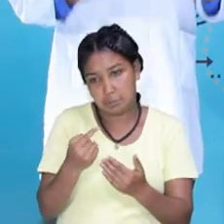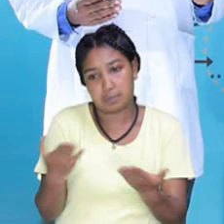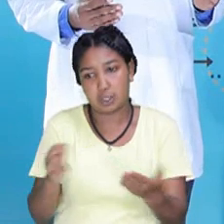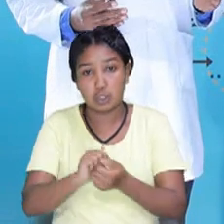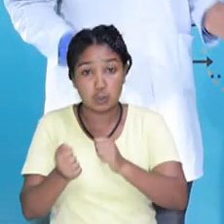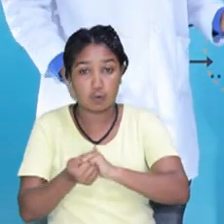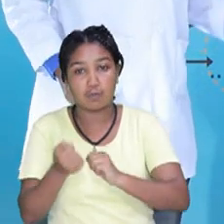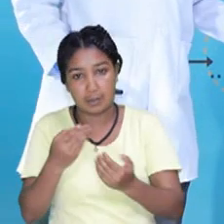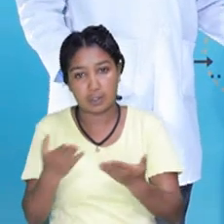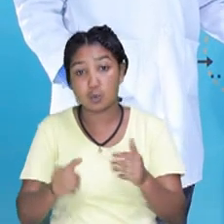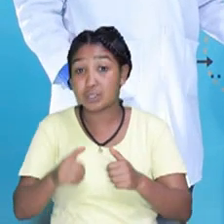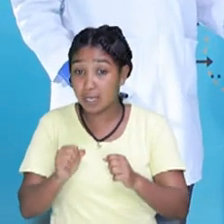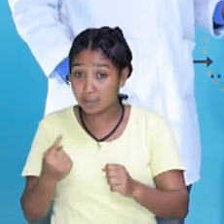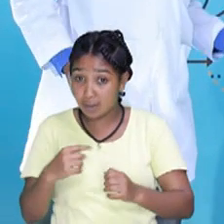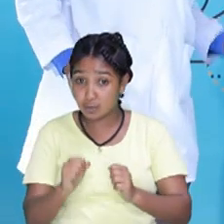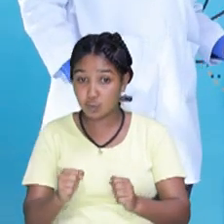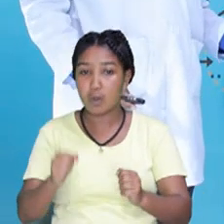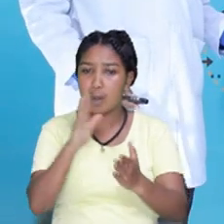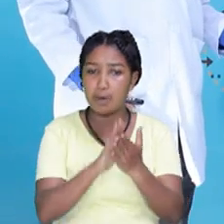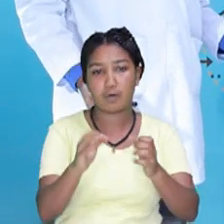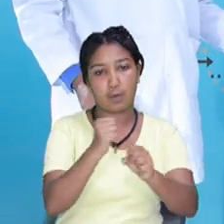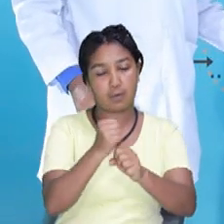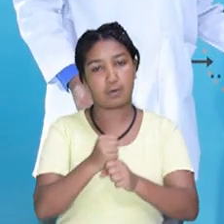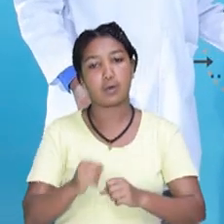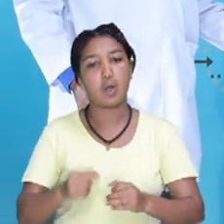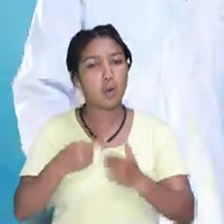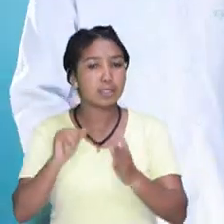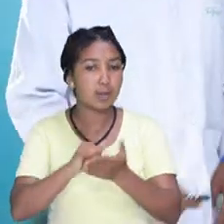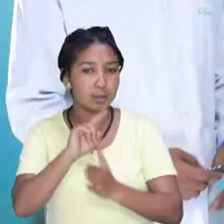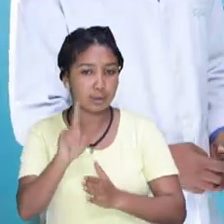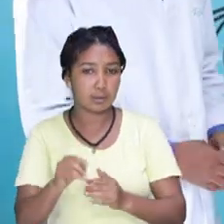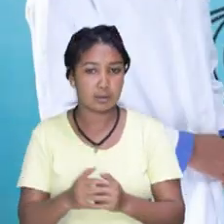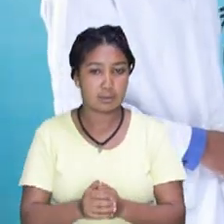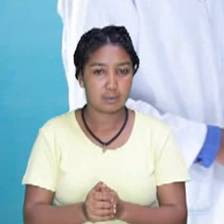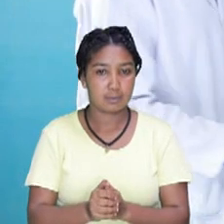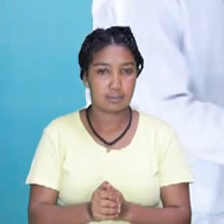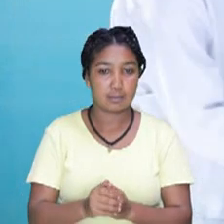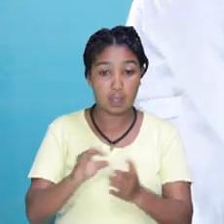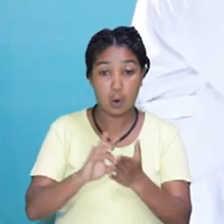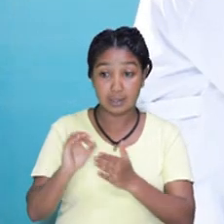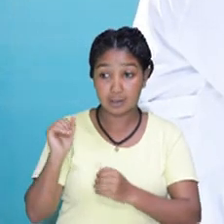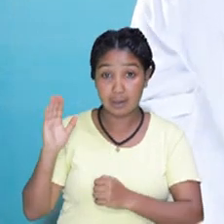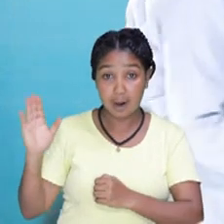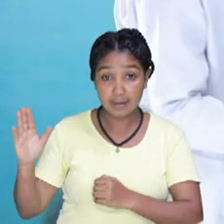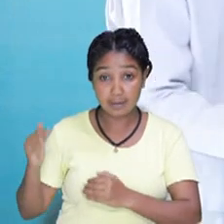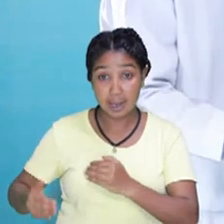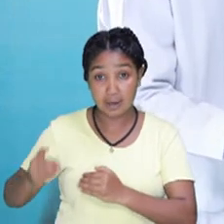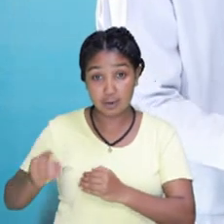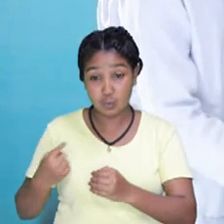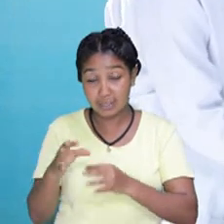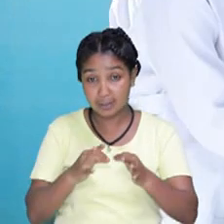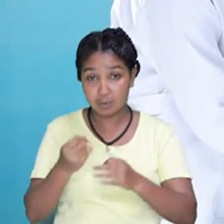this is a change of something which enables us to perform work. What is that? So, the quantity on the right side, which